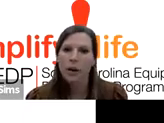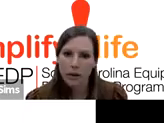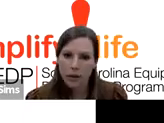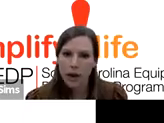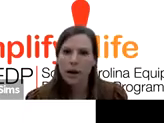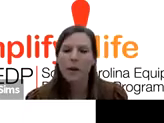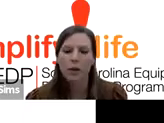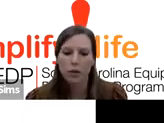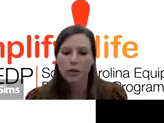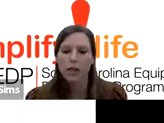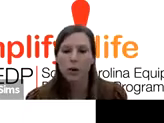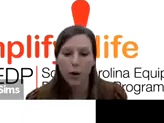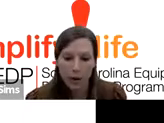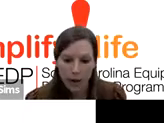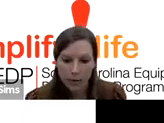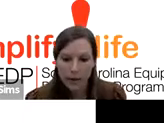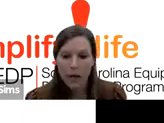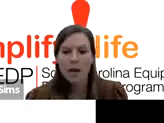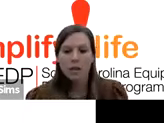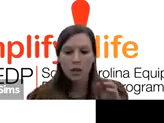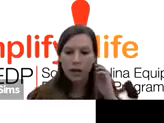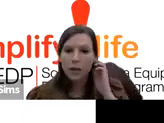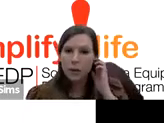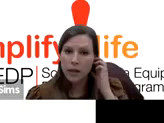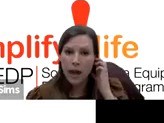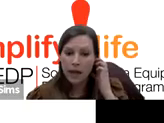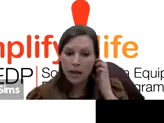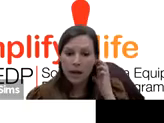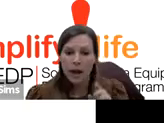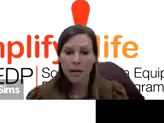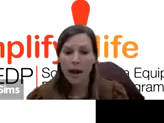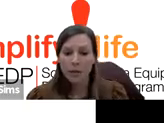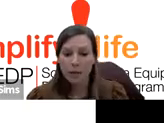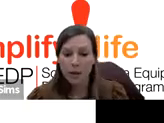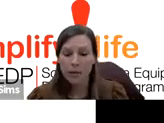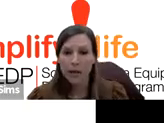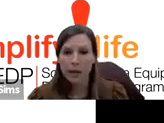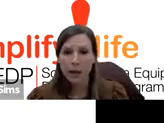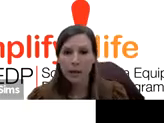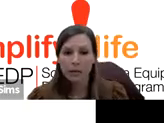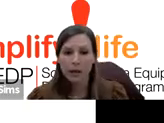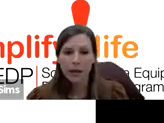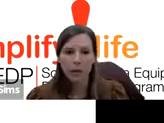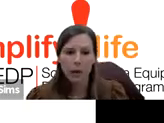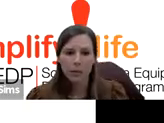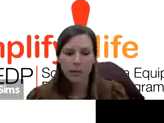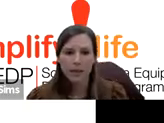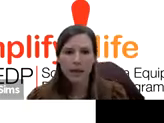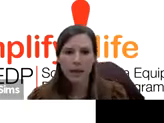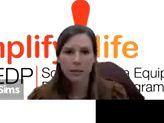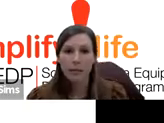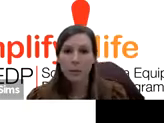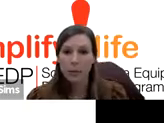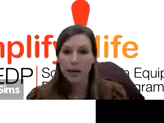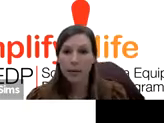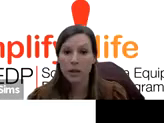where they're coming from and who's using our program. So if you would like, I'm going to put my email, and it will pop up in a